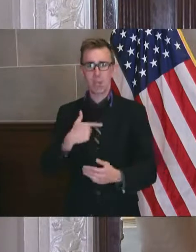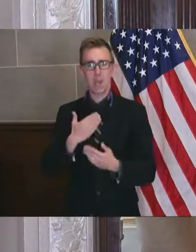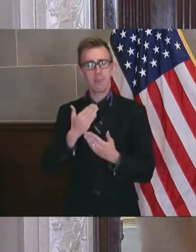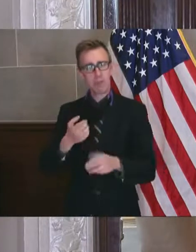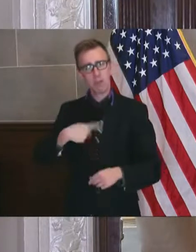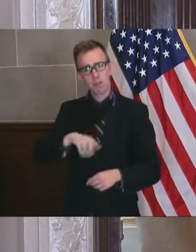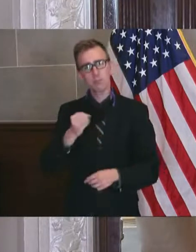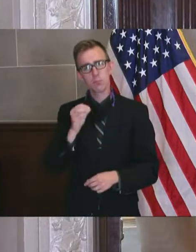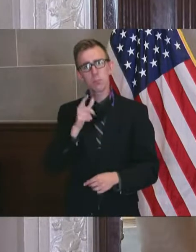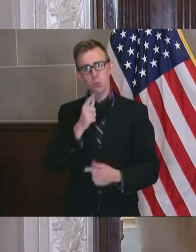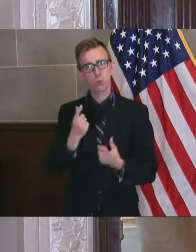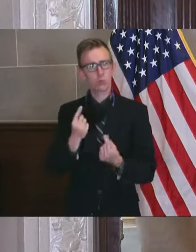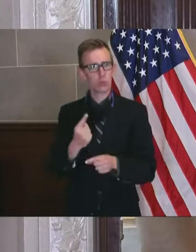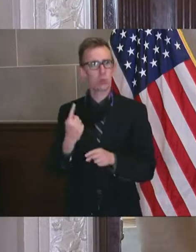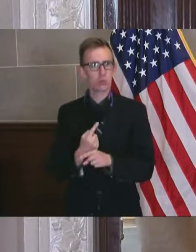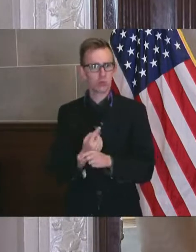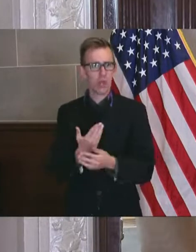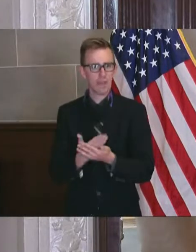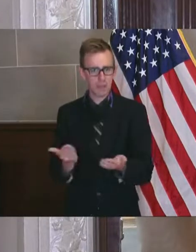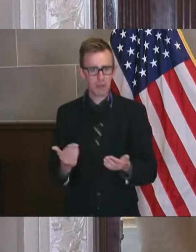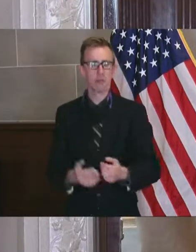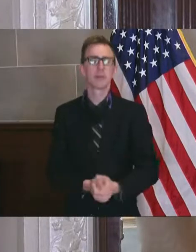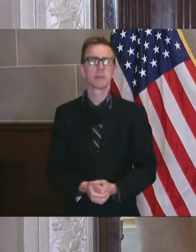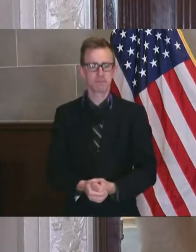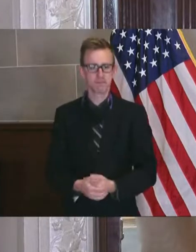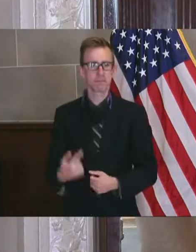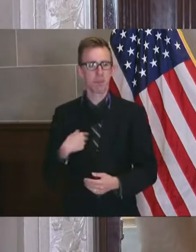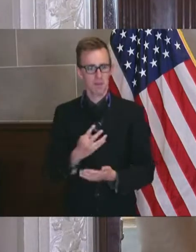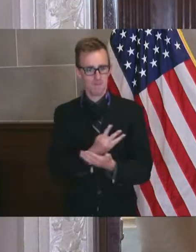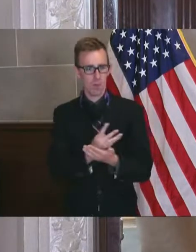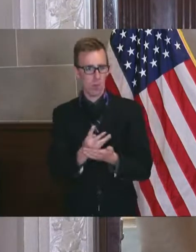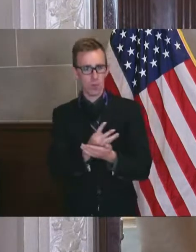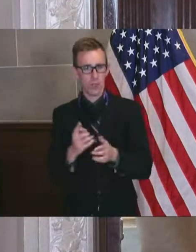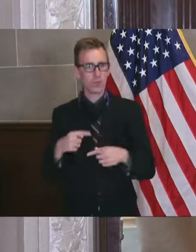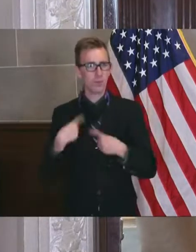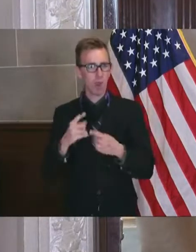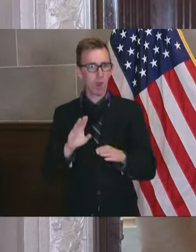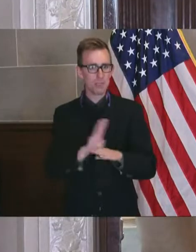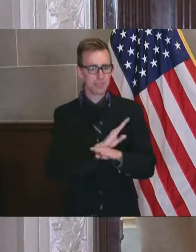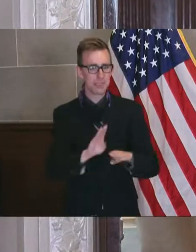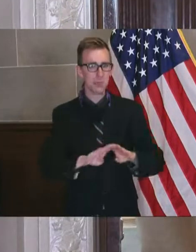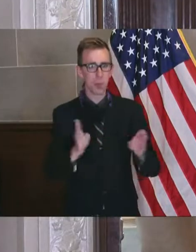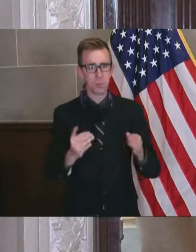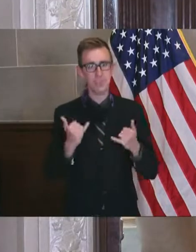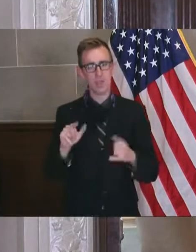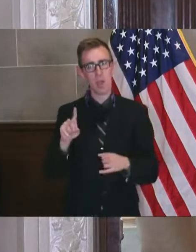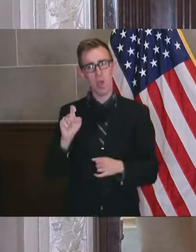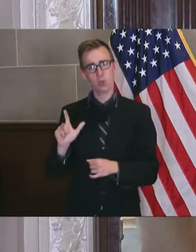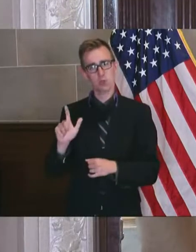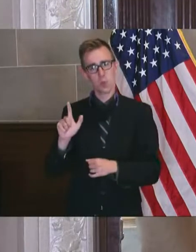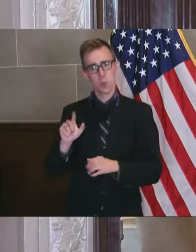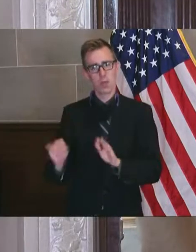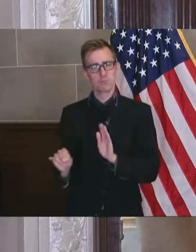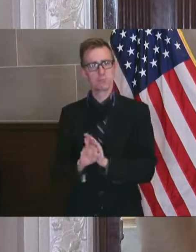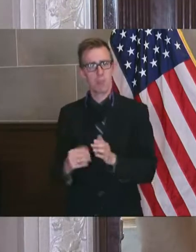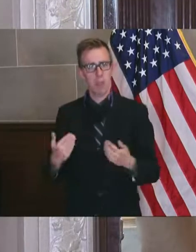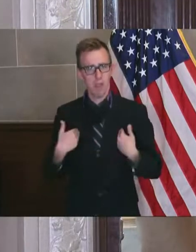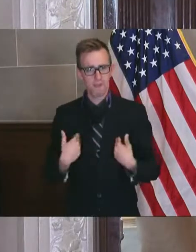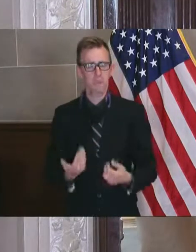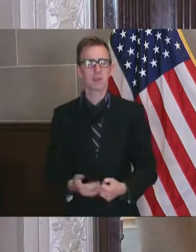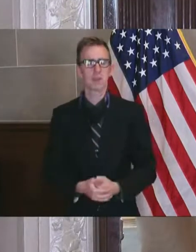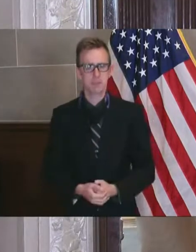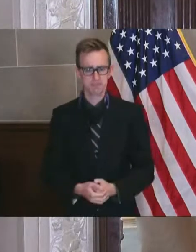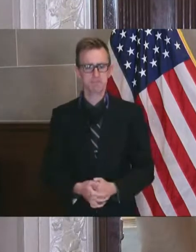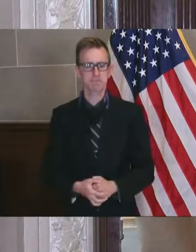for getting us to where we are. We're in the 4th week of opening back up, and today I think we had 121 cases. Yeah, as